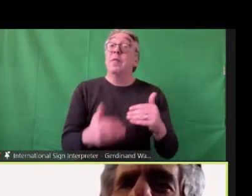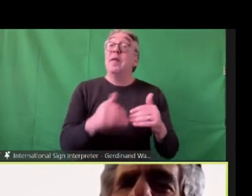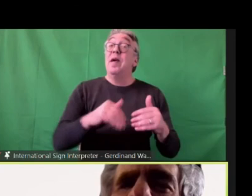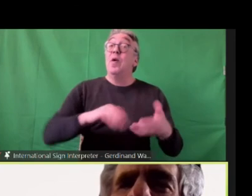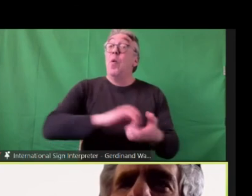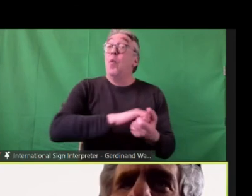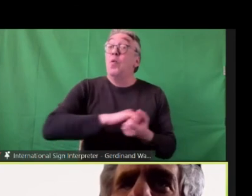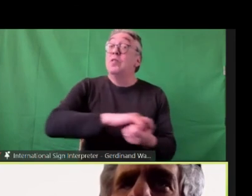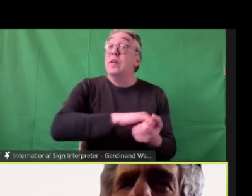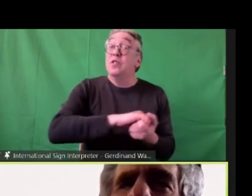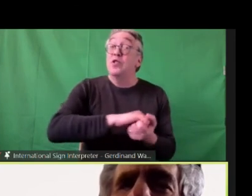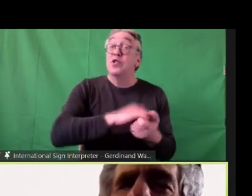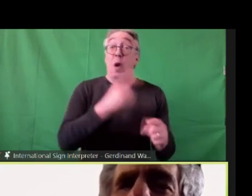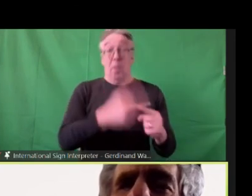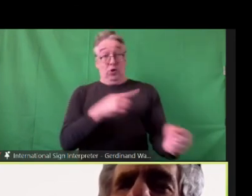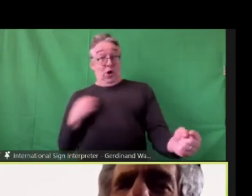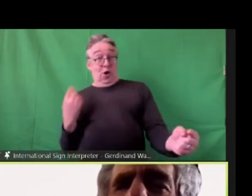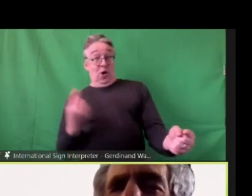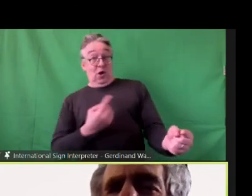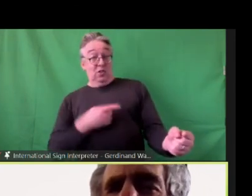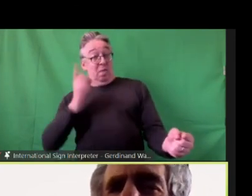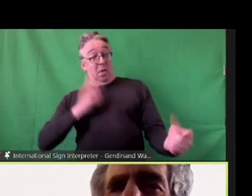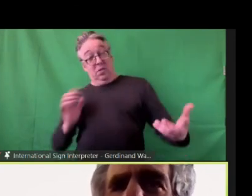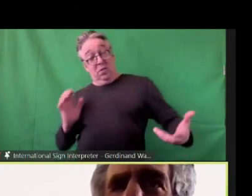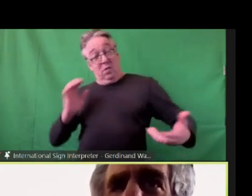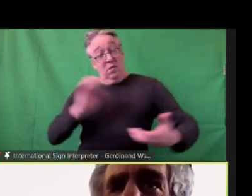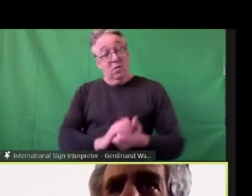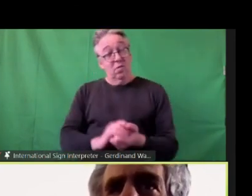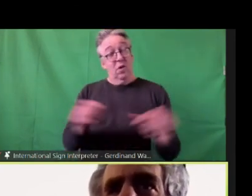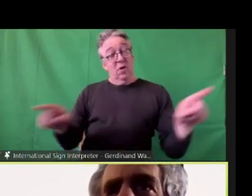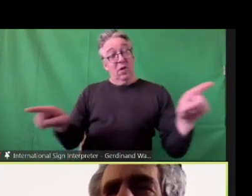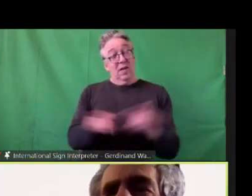us together to work in single vision, unified ways.